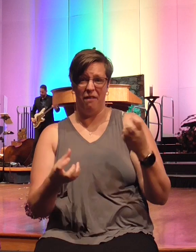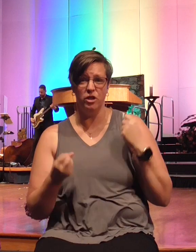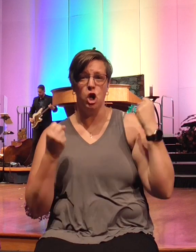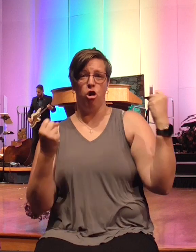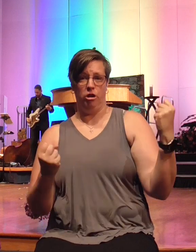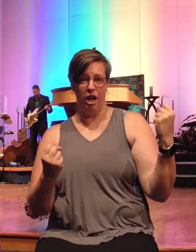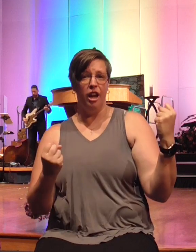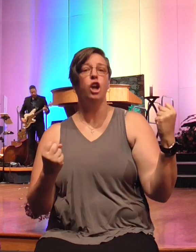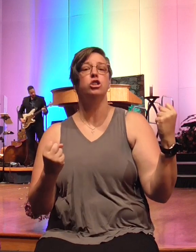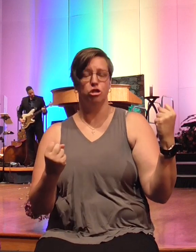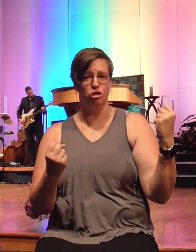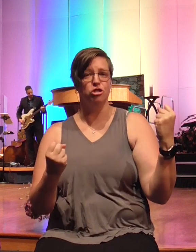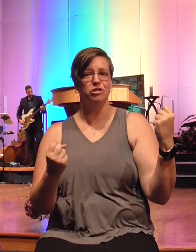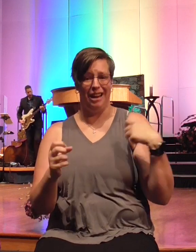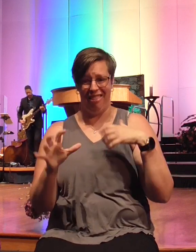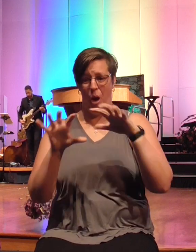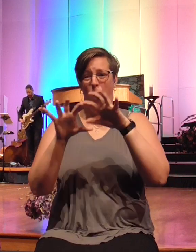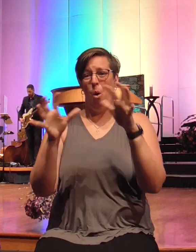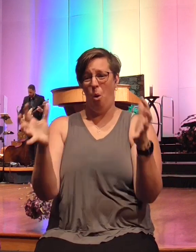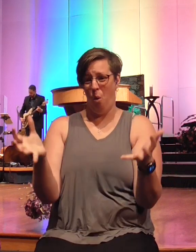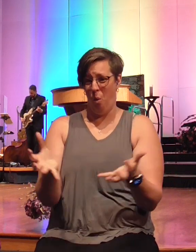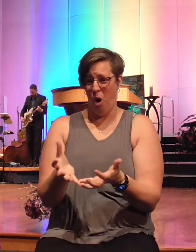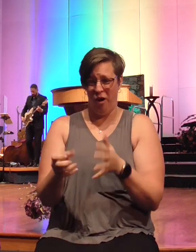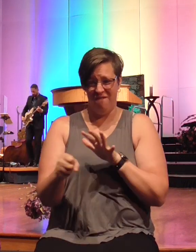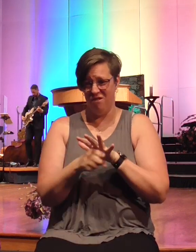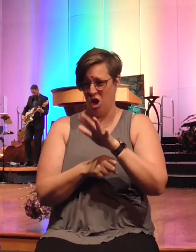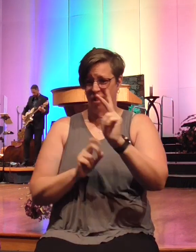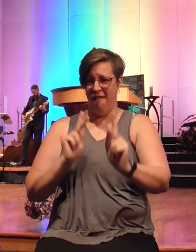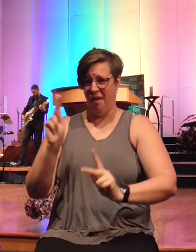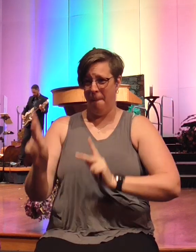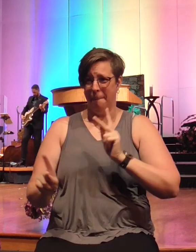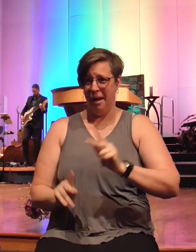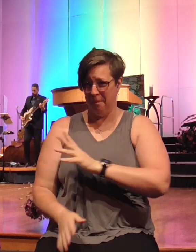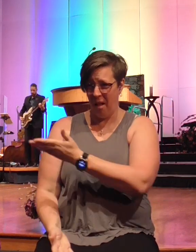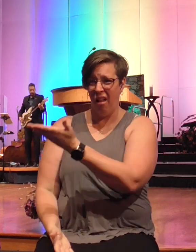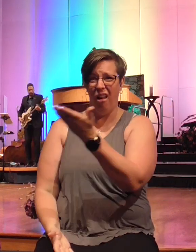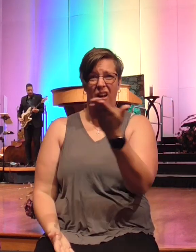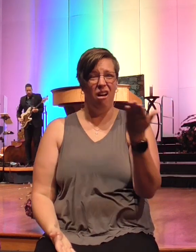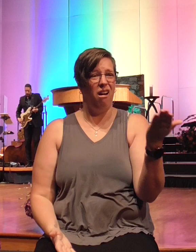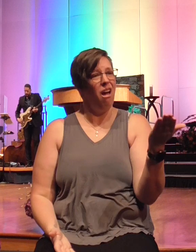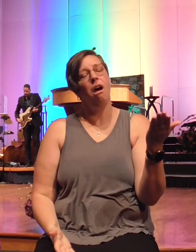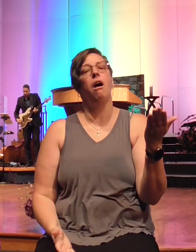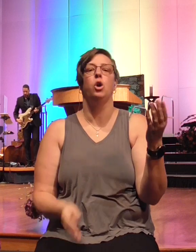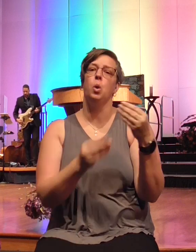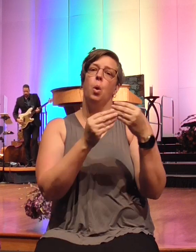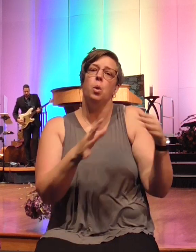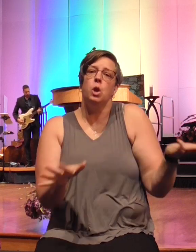courage in a world full of people. You can